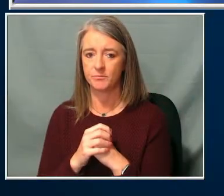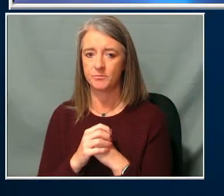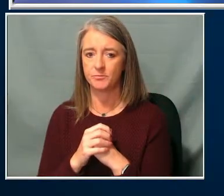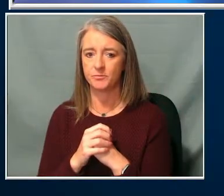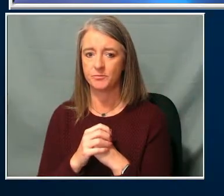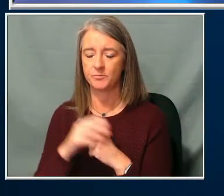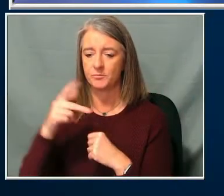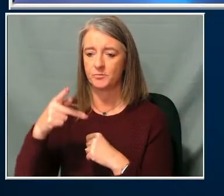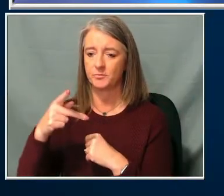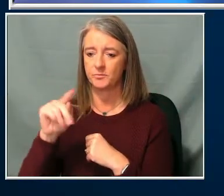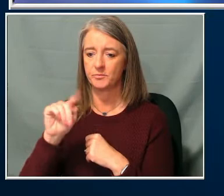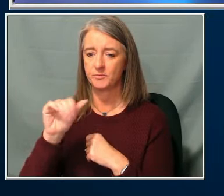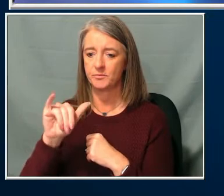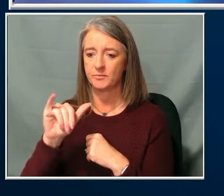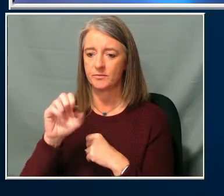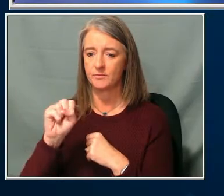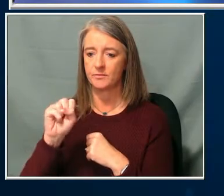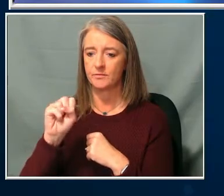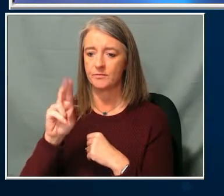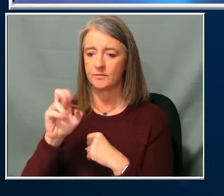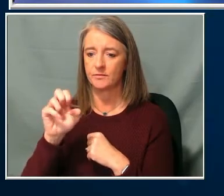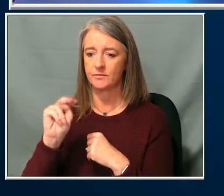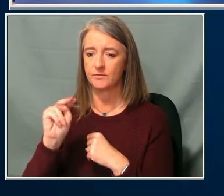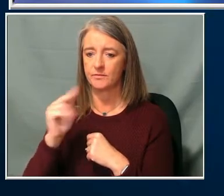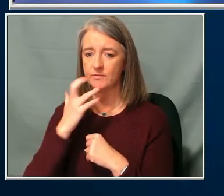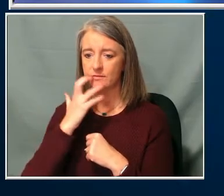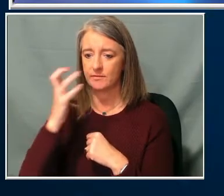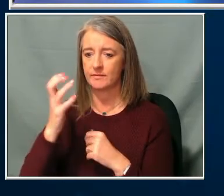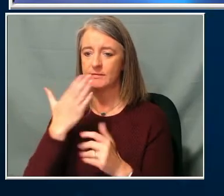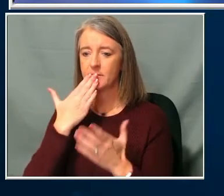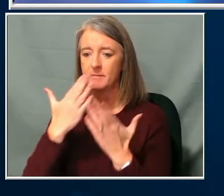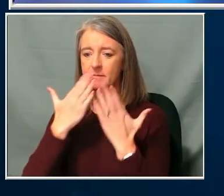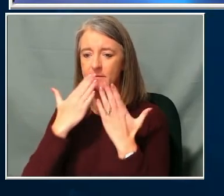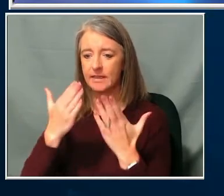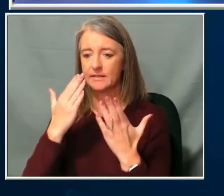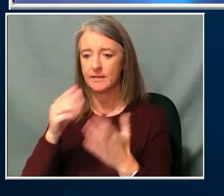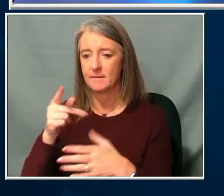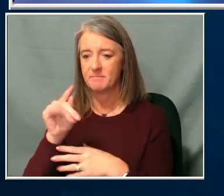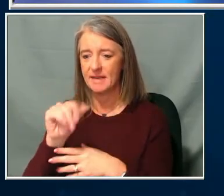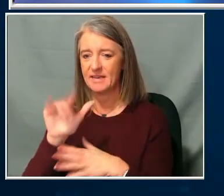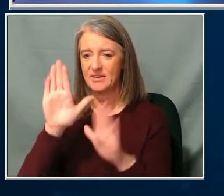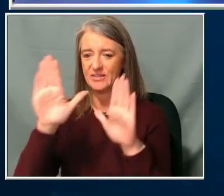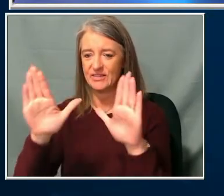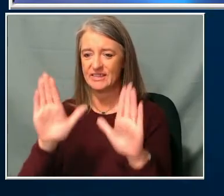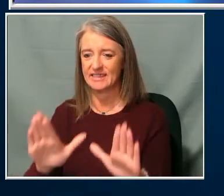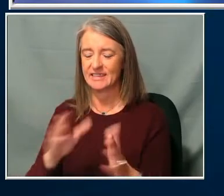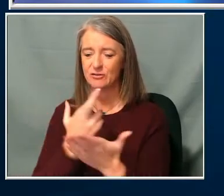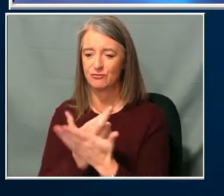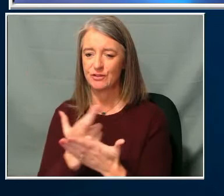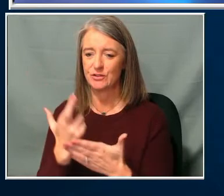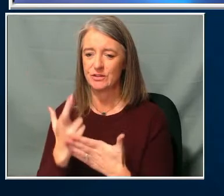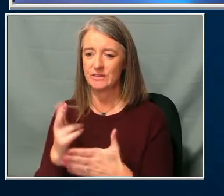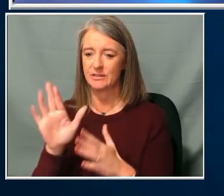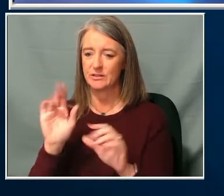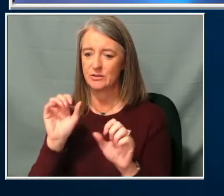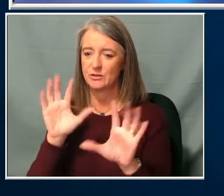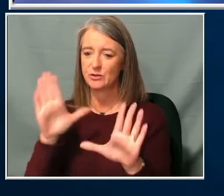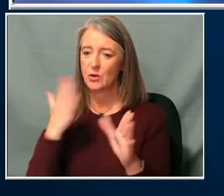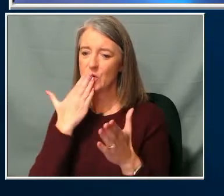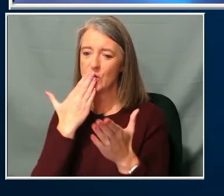Patty, one of your patients, Susan, is giving you a shout out. She says, many thanks, Patty. You are great. You are a great resource and so easy to work with.